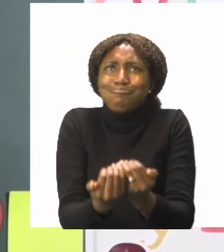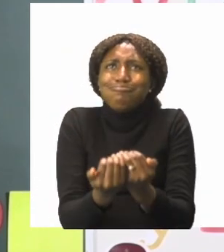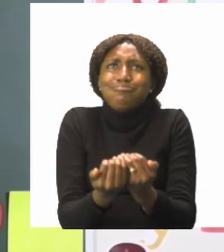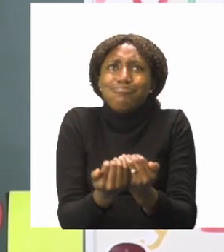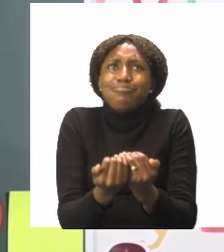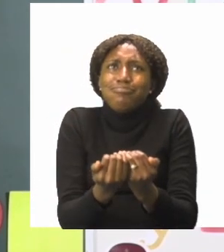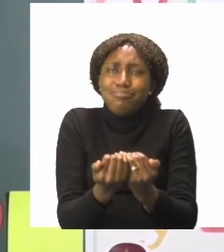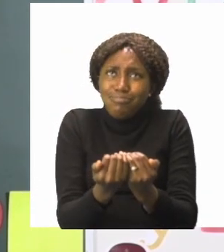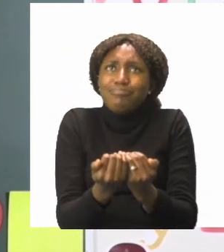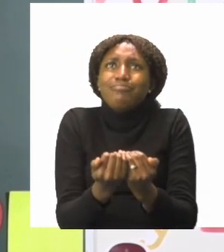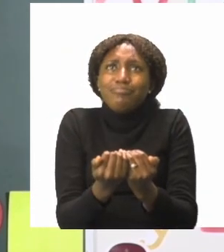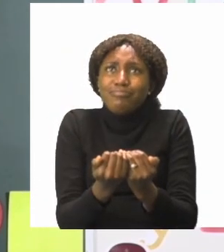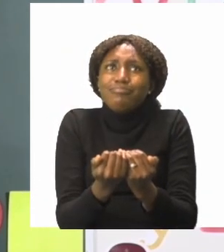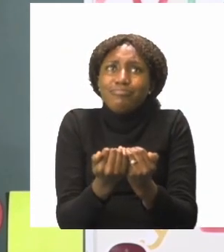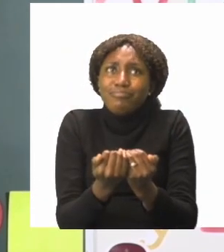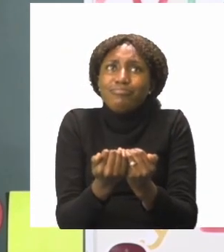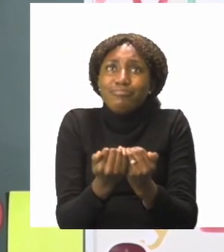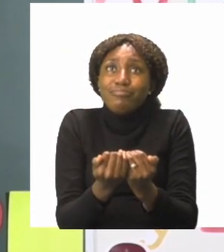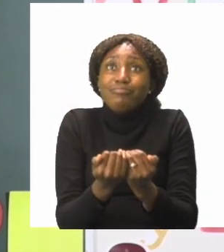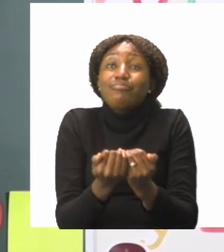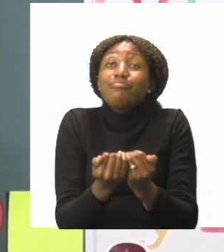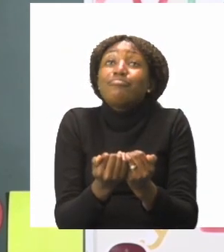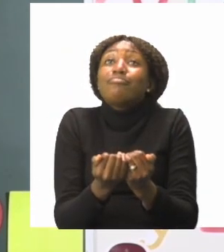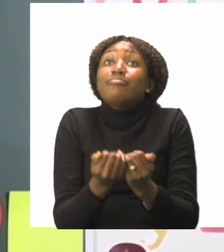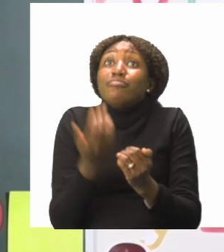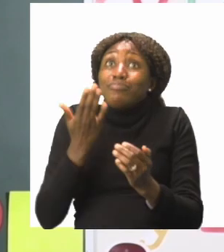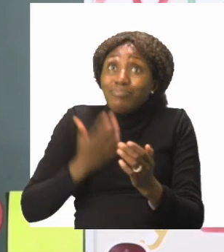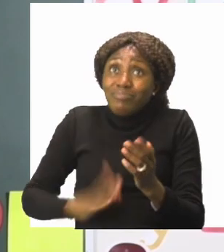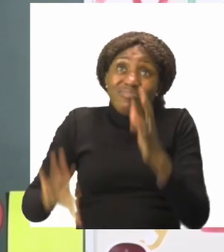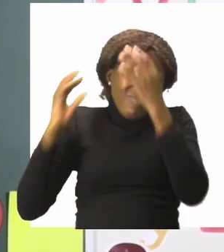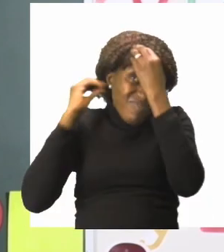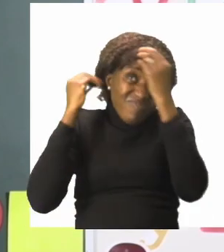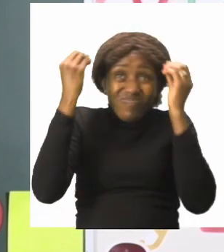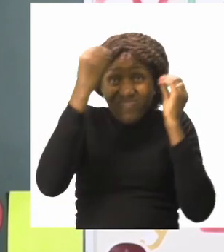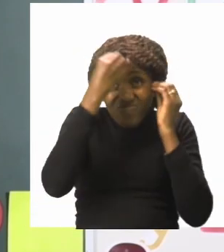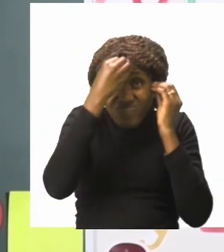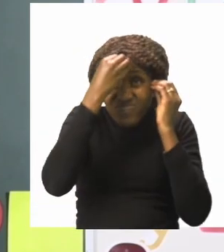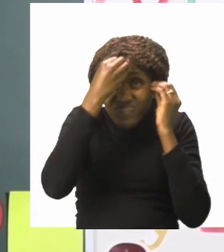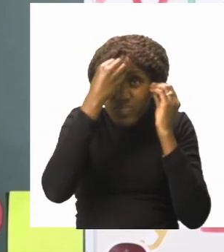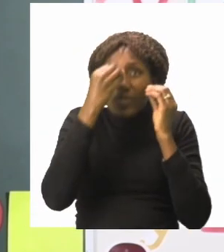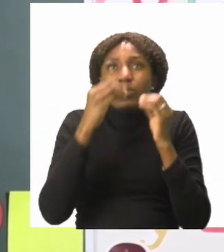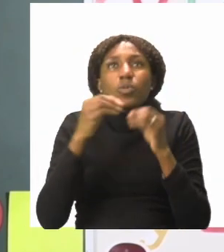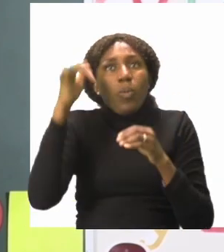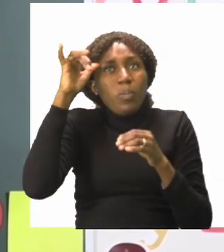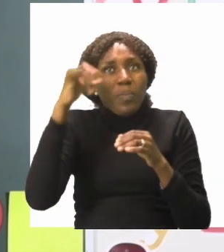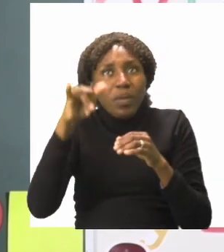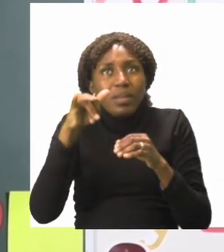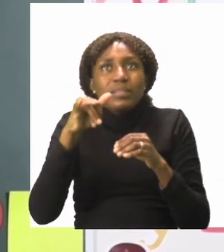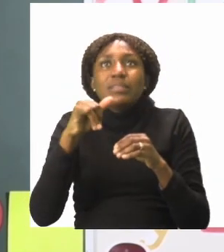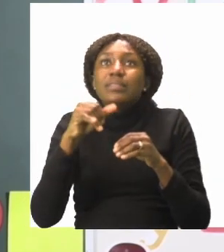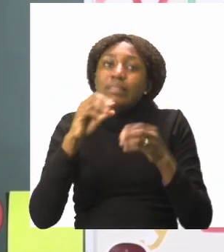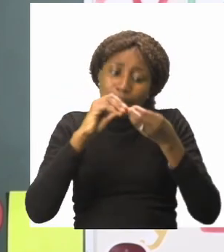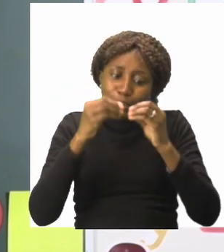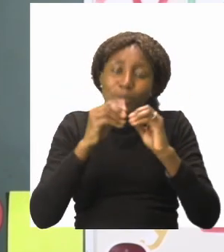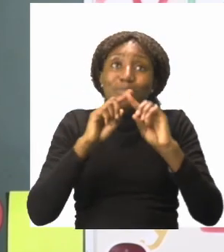to make sure that we don't get confused about our taxis, they have different numbers and different